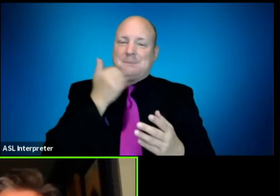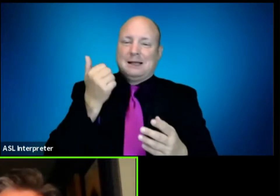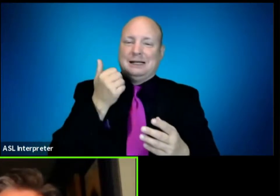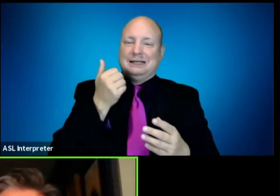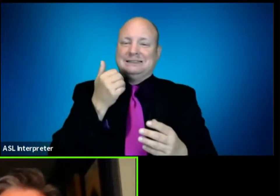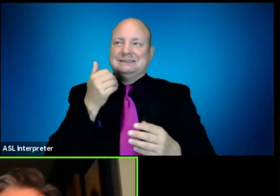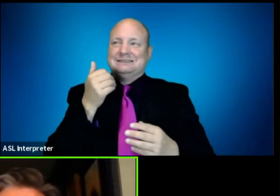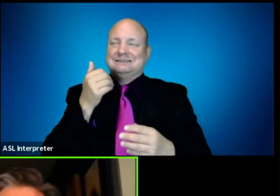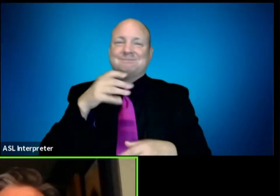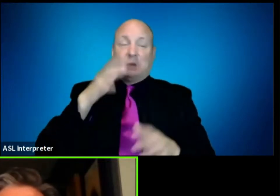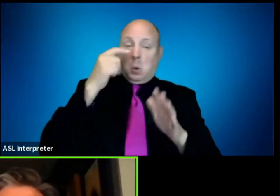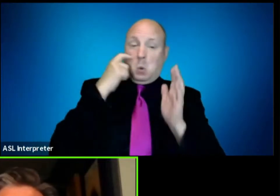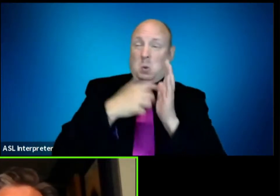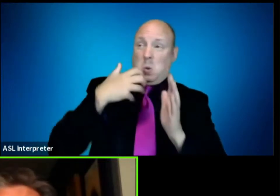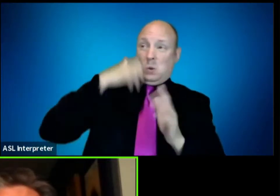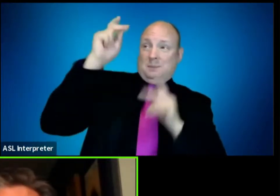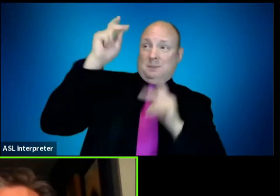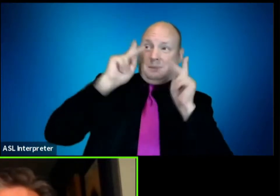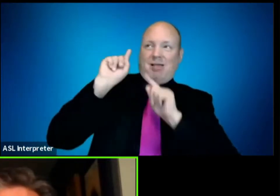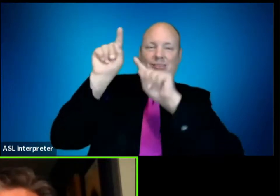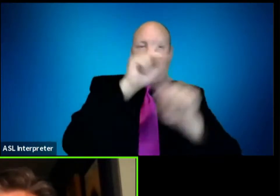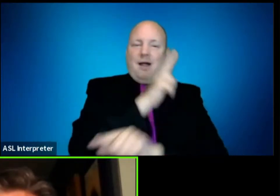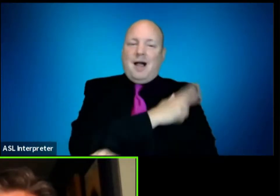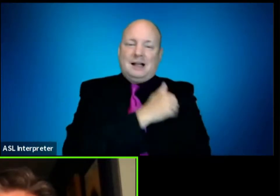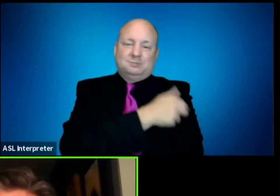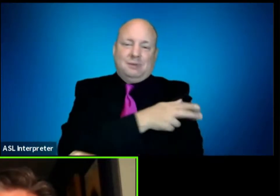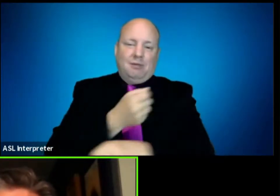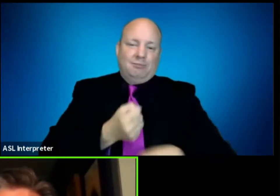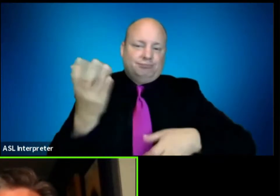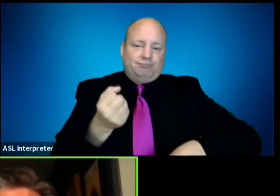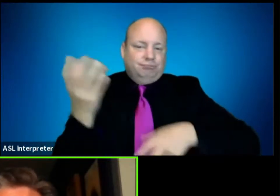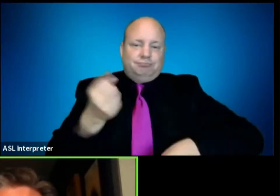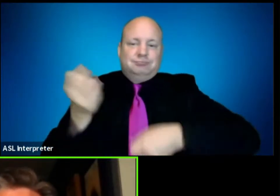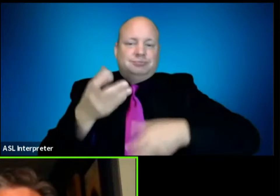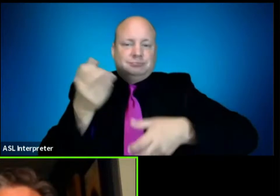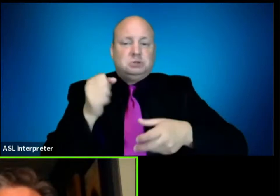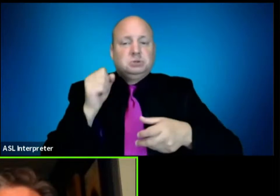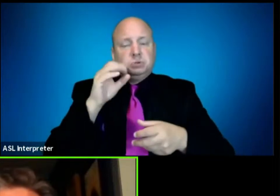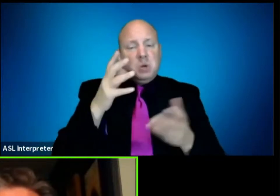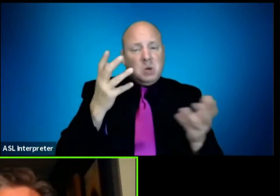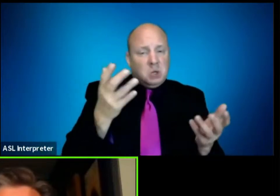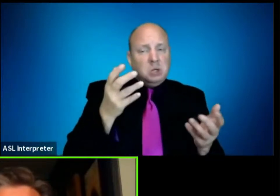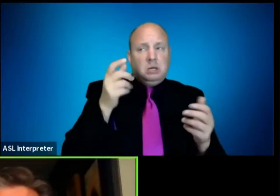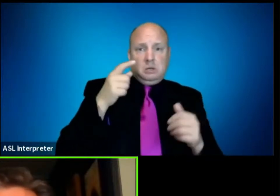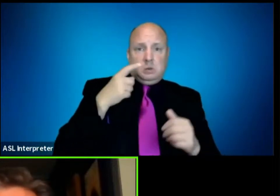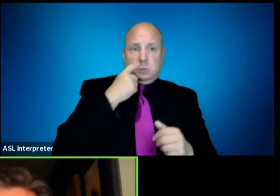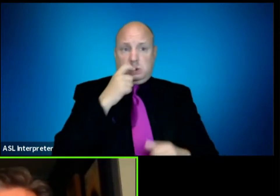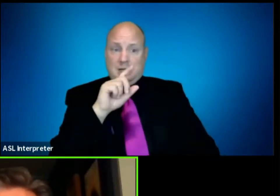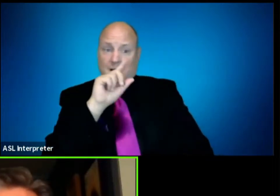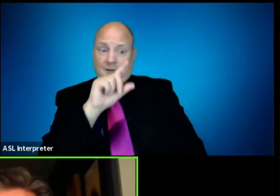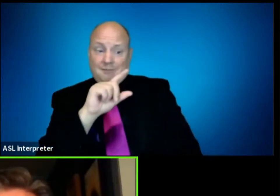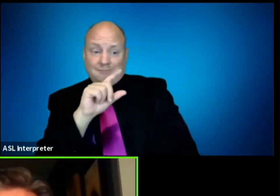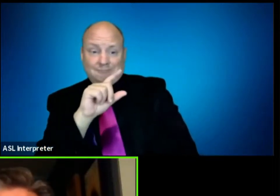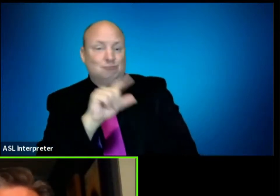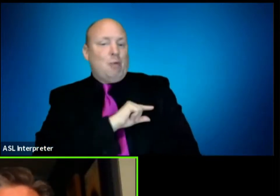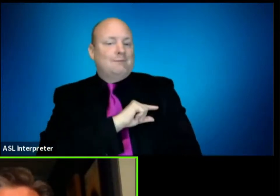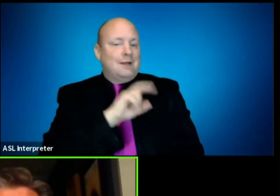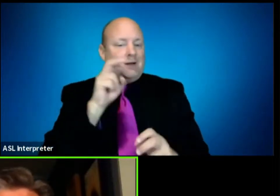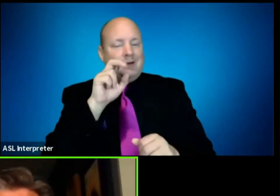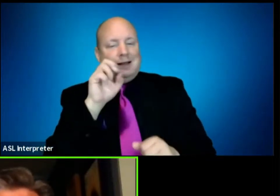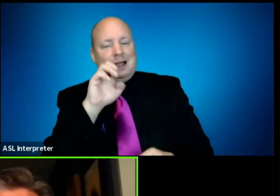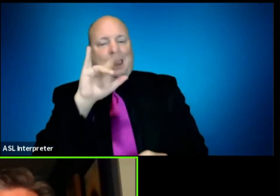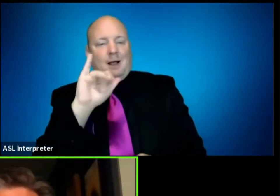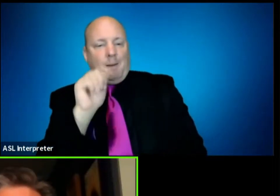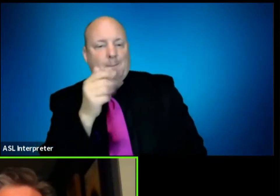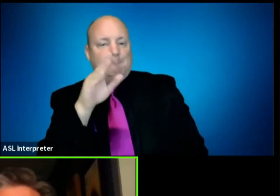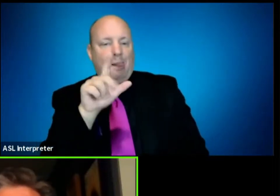is considered, those individuals who were eligible for vaccine first, among those our oldest Oregonians, will likely be first in line to get a